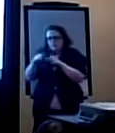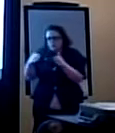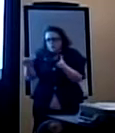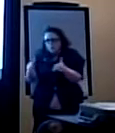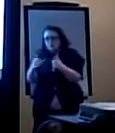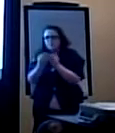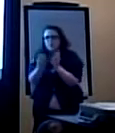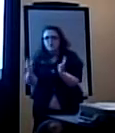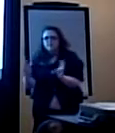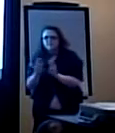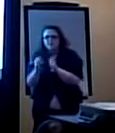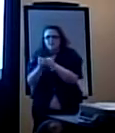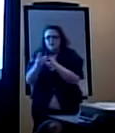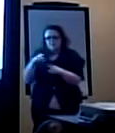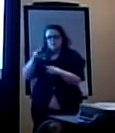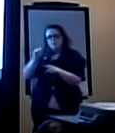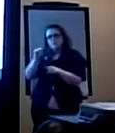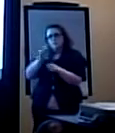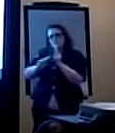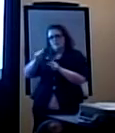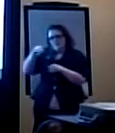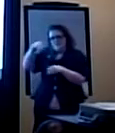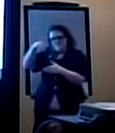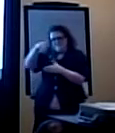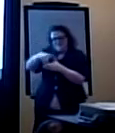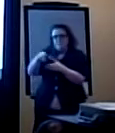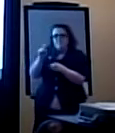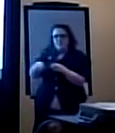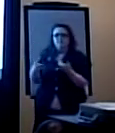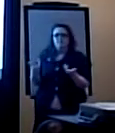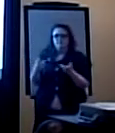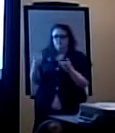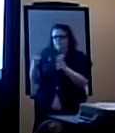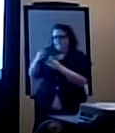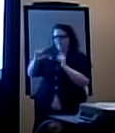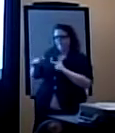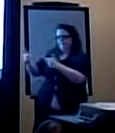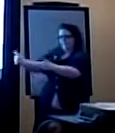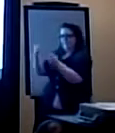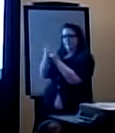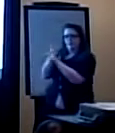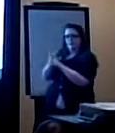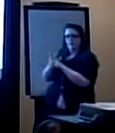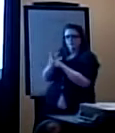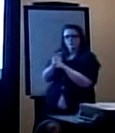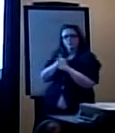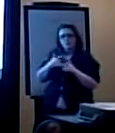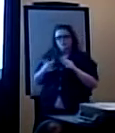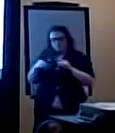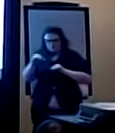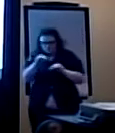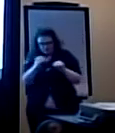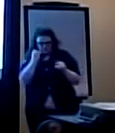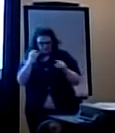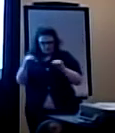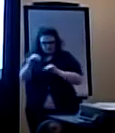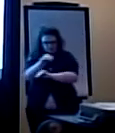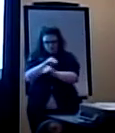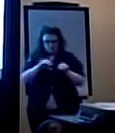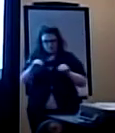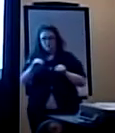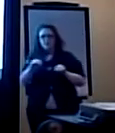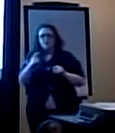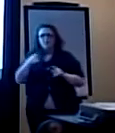we have to fit 20 people in here. Figure it out. And just sitting there playing with it, sitting in the room going, well, what if we did this? We got